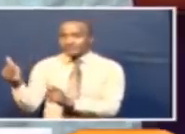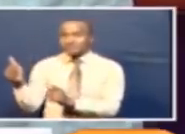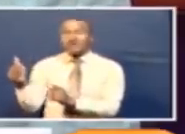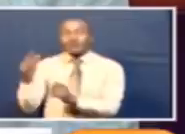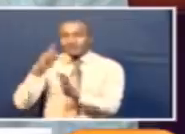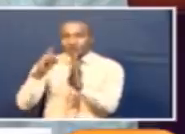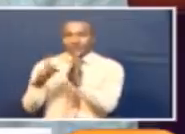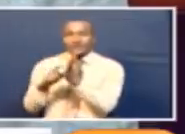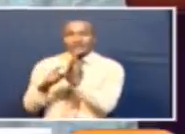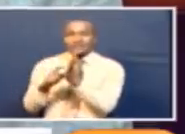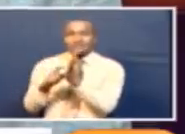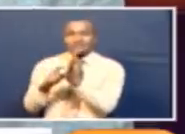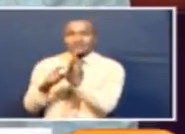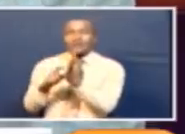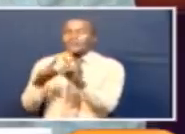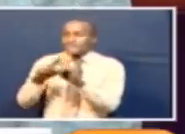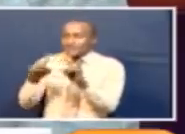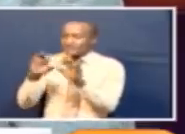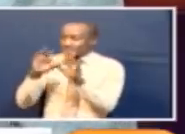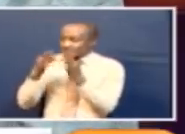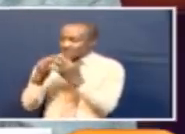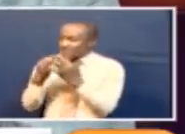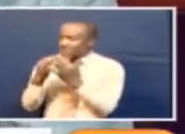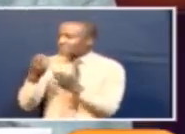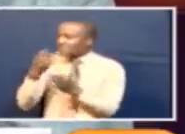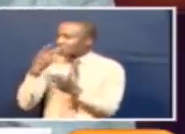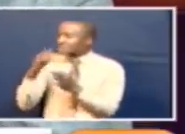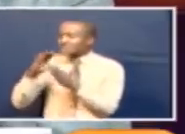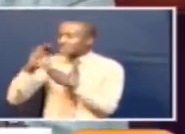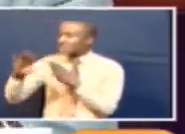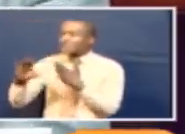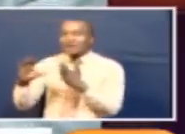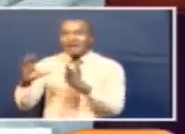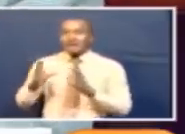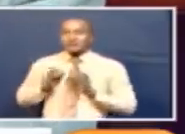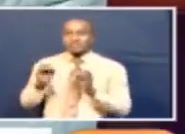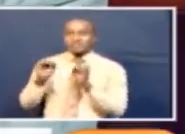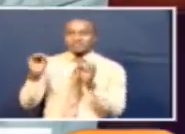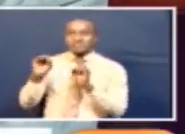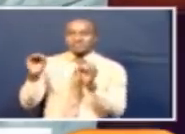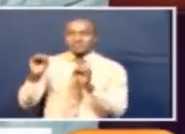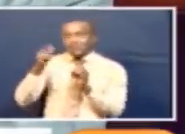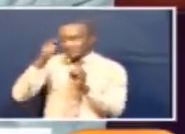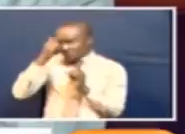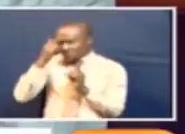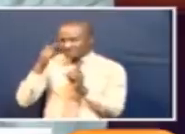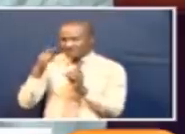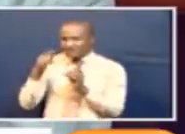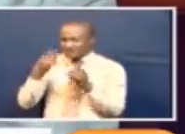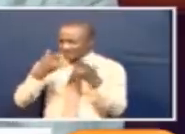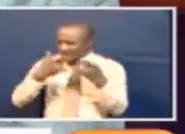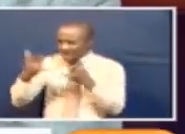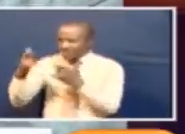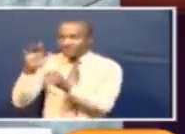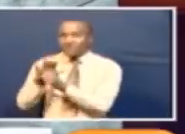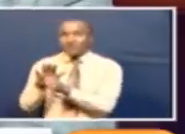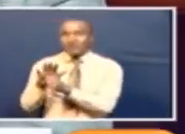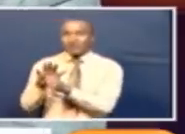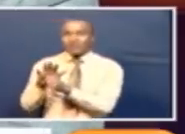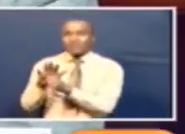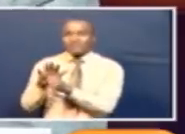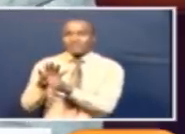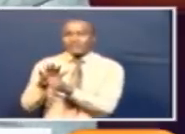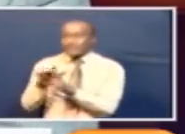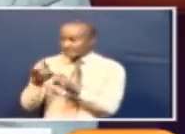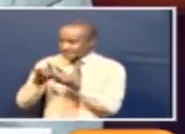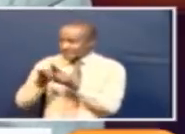recognized all over the world, except the family medicine curriculum, because it lacks in some aspects. Number two, the family medicine